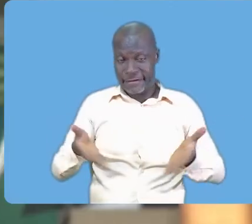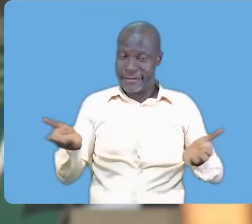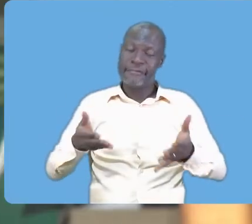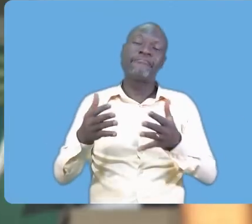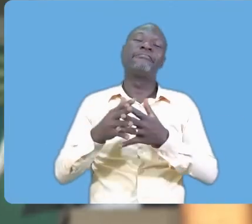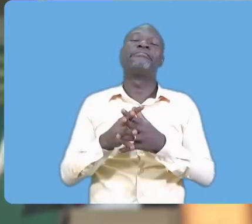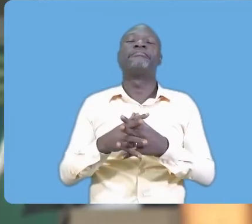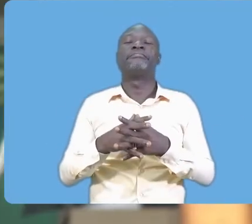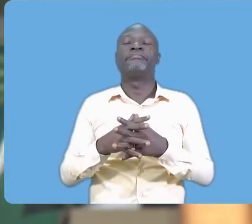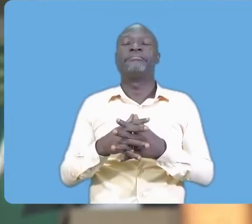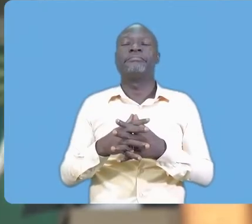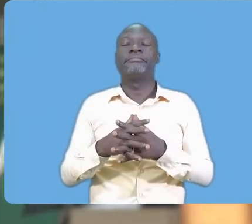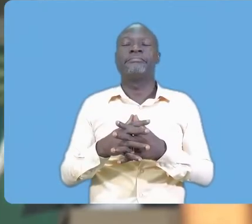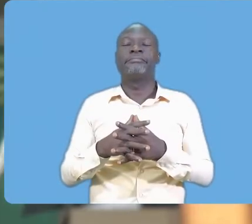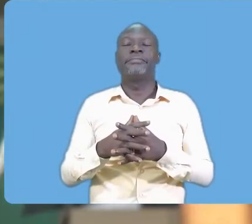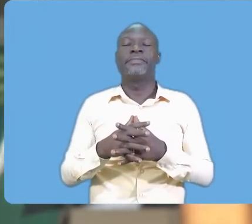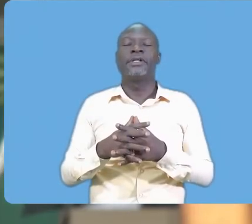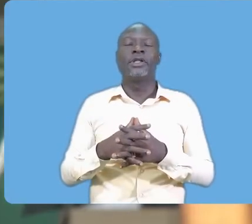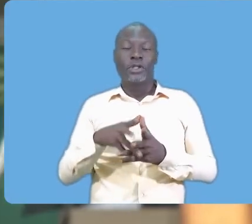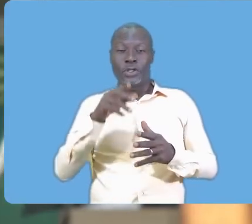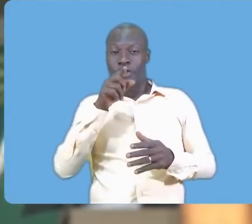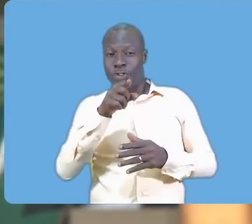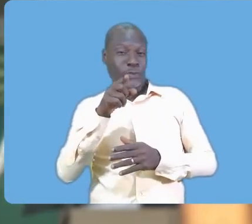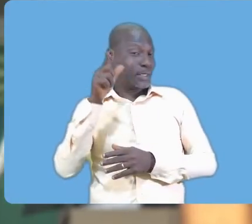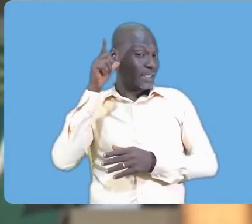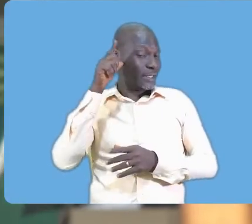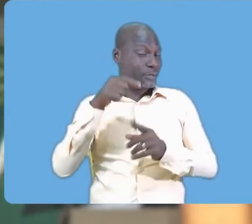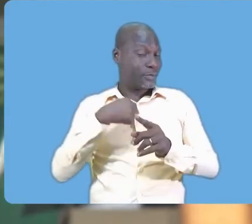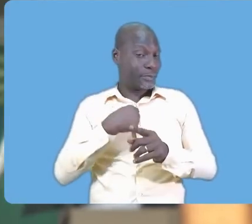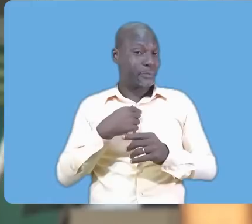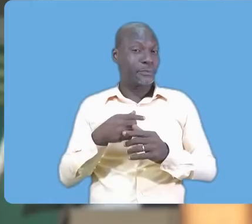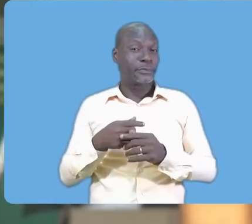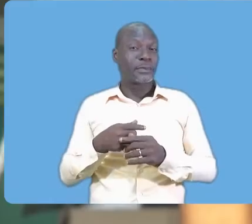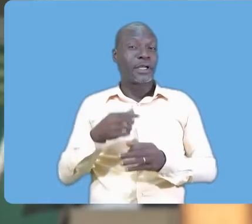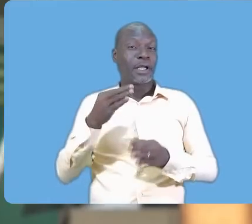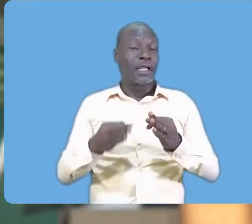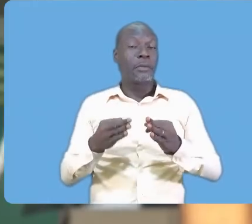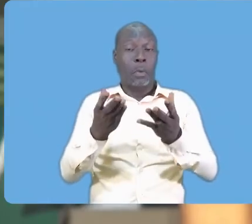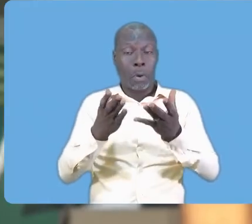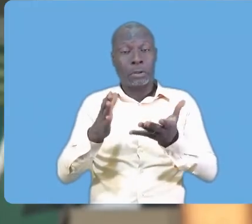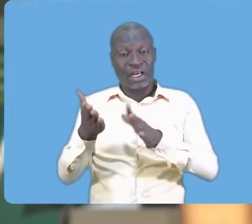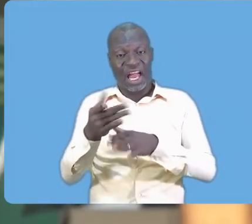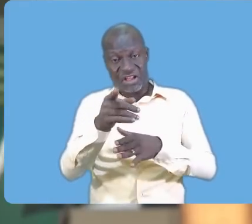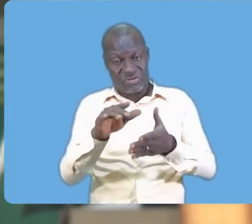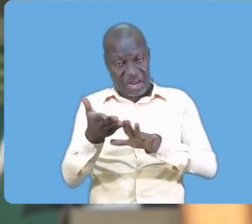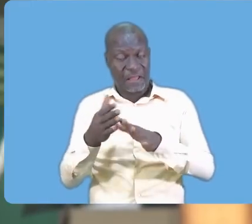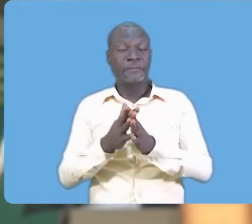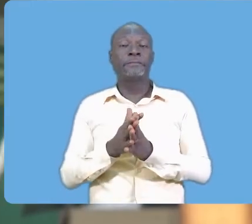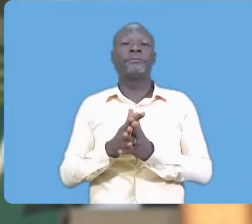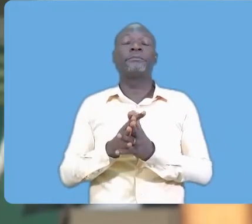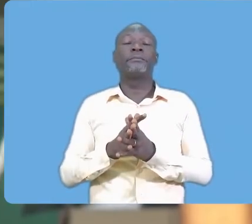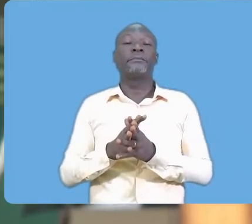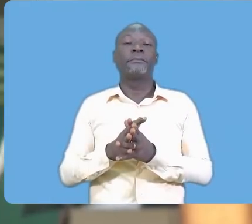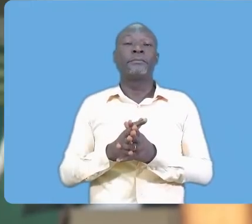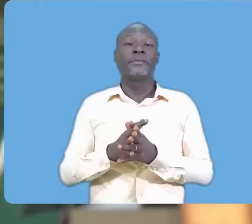wo gana ha na wo a wo temi no ebre nyina me ka kire o se wo pe wu a wo benya wo be so